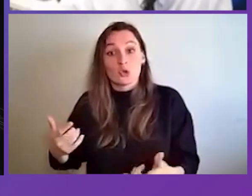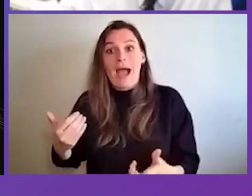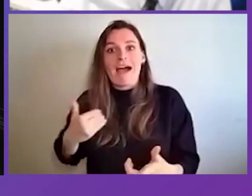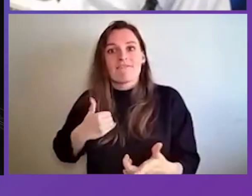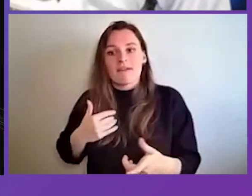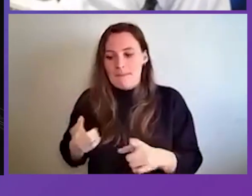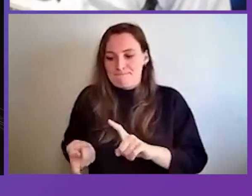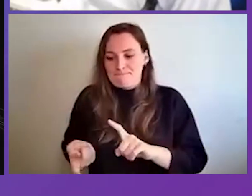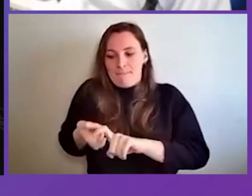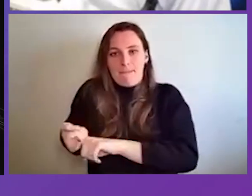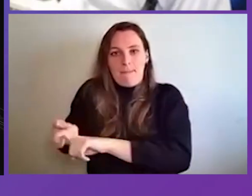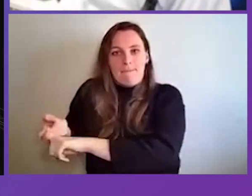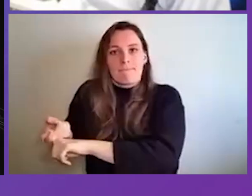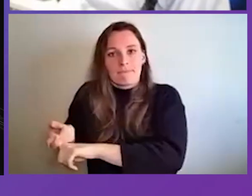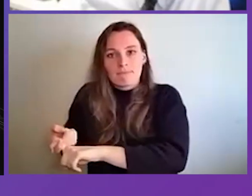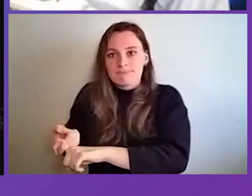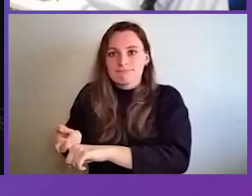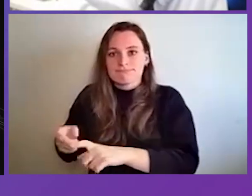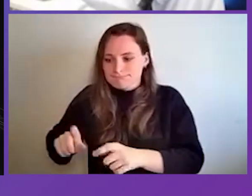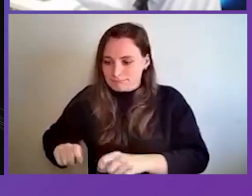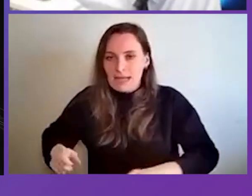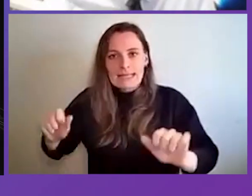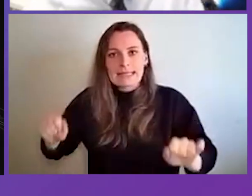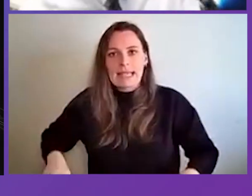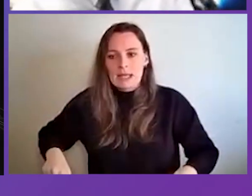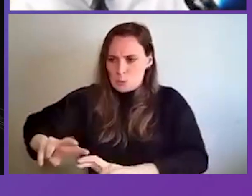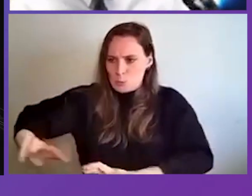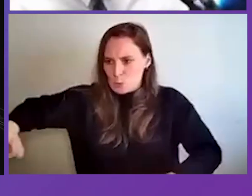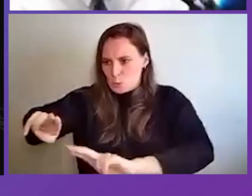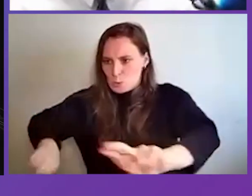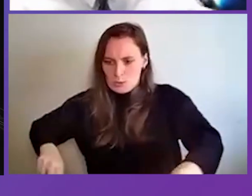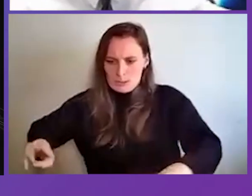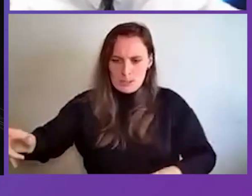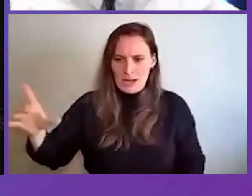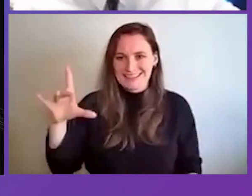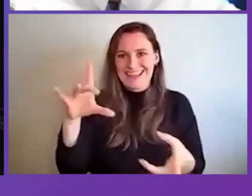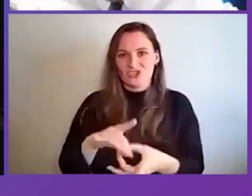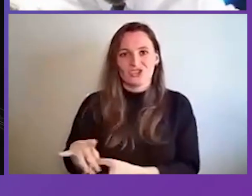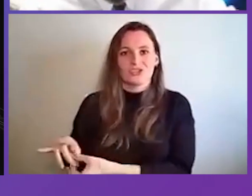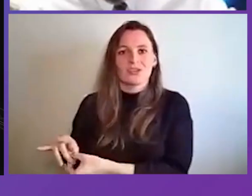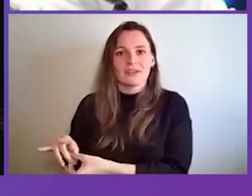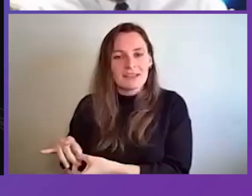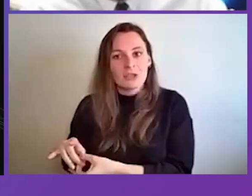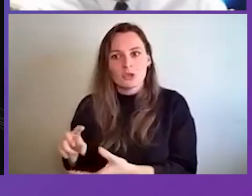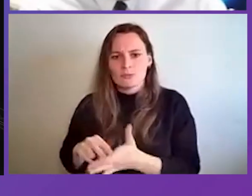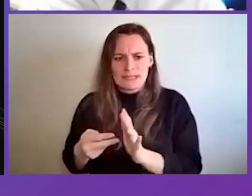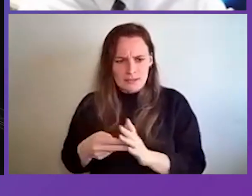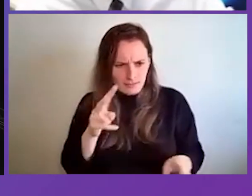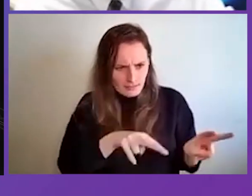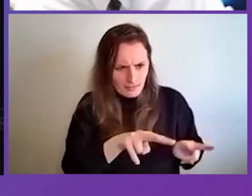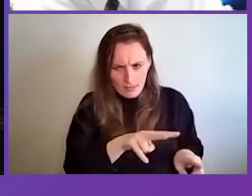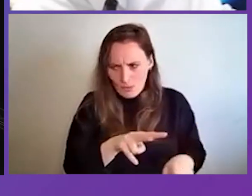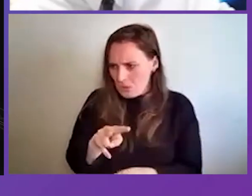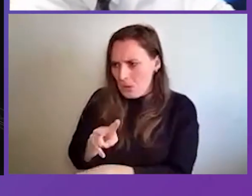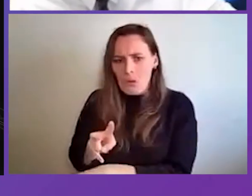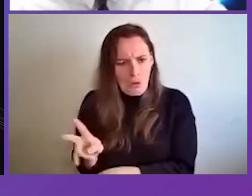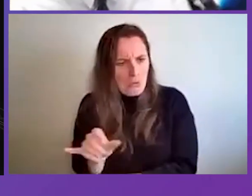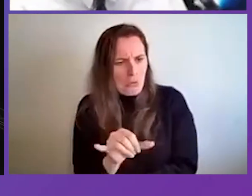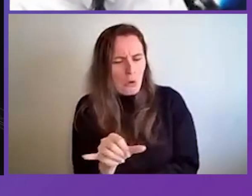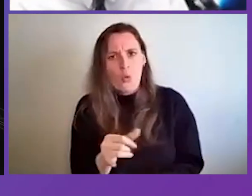public transport devices as well. And so this was a really exciting finding to see that